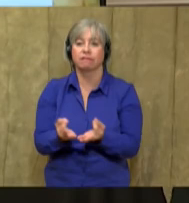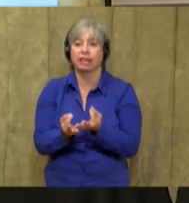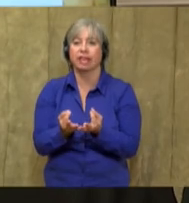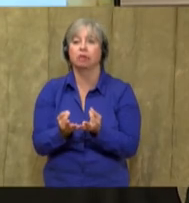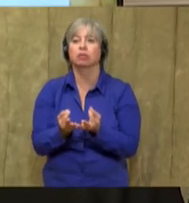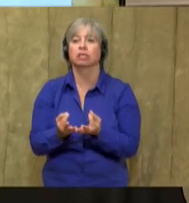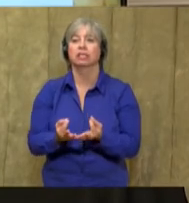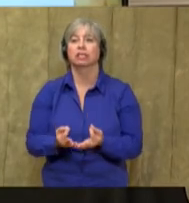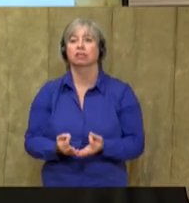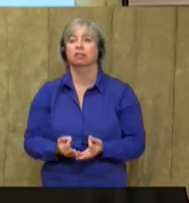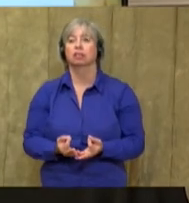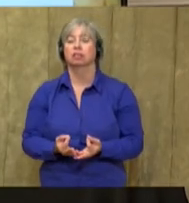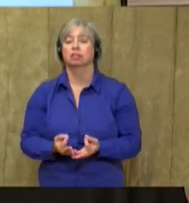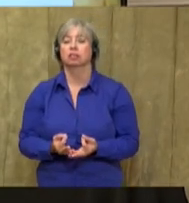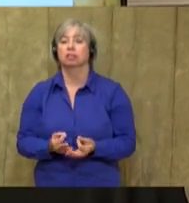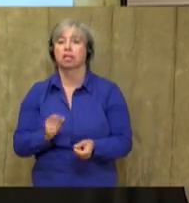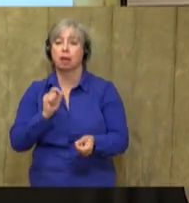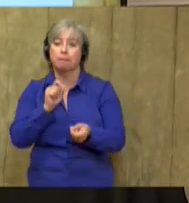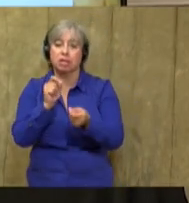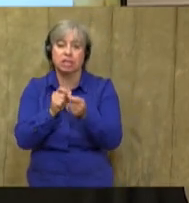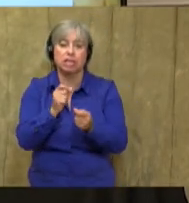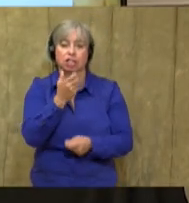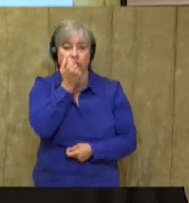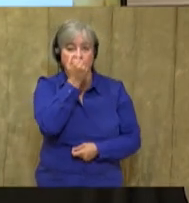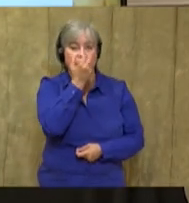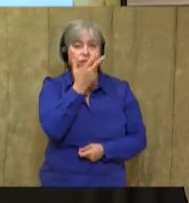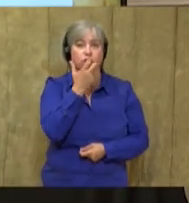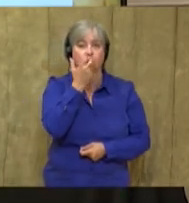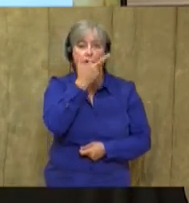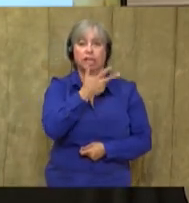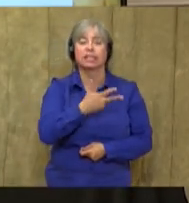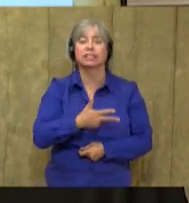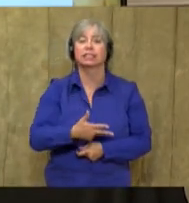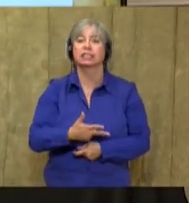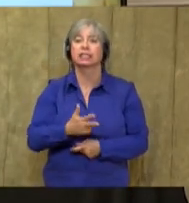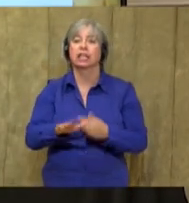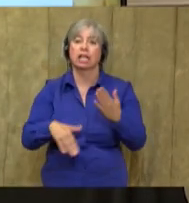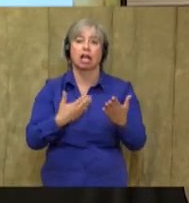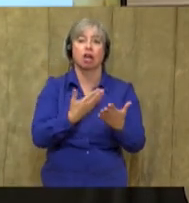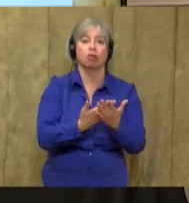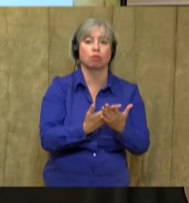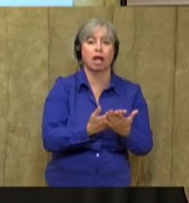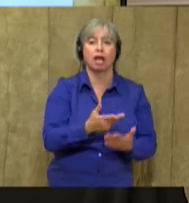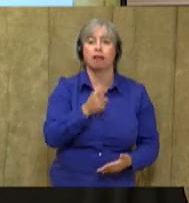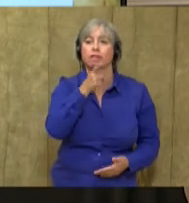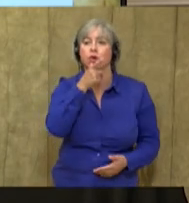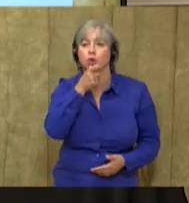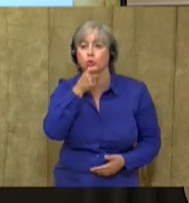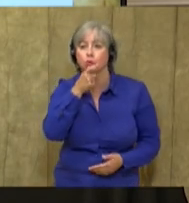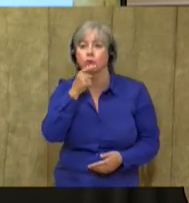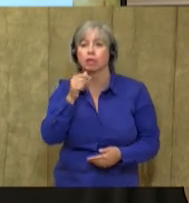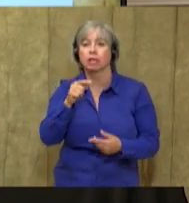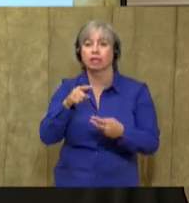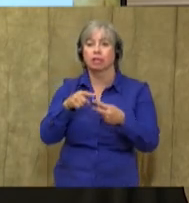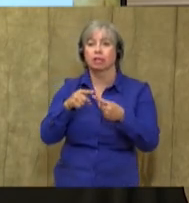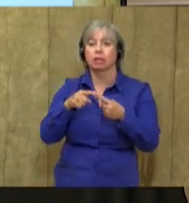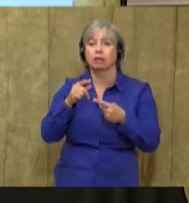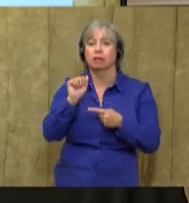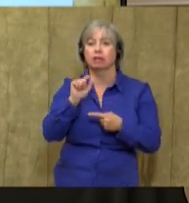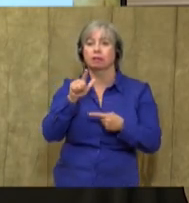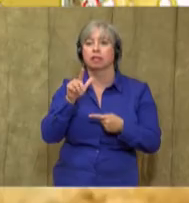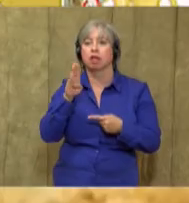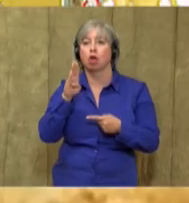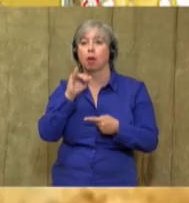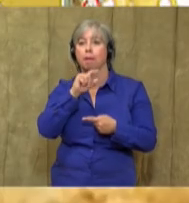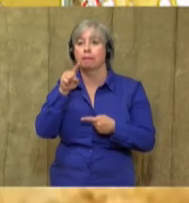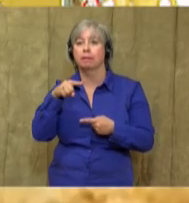cities, particularly in Florence, you're going to have great families that are going to arise. Those are going to be the Albizzi family, the